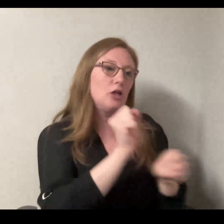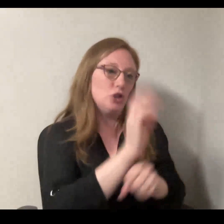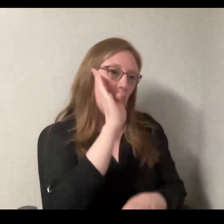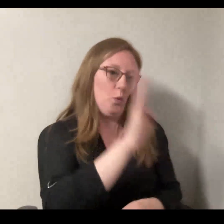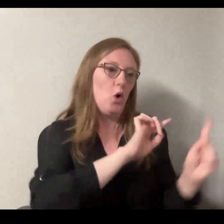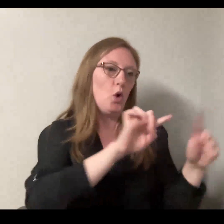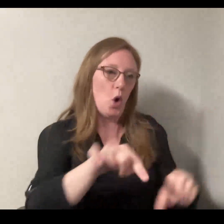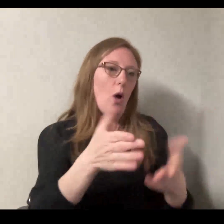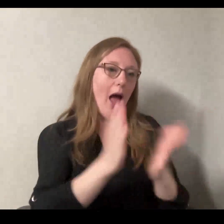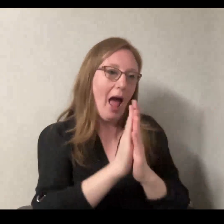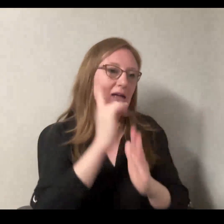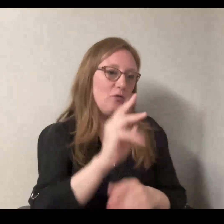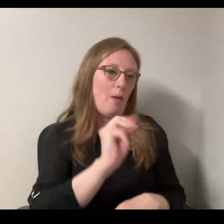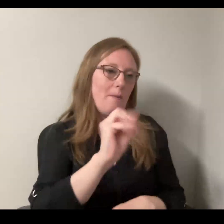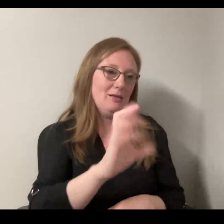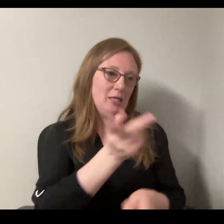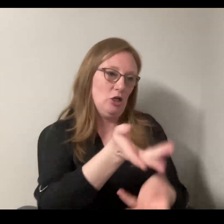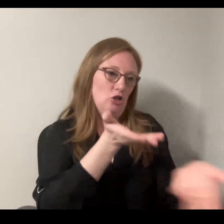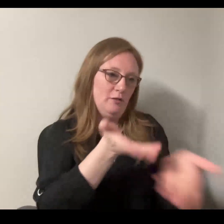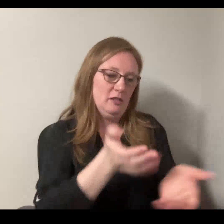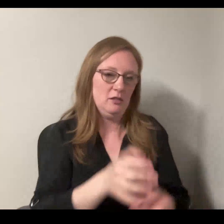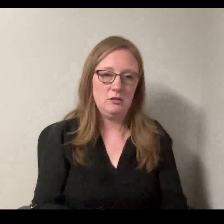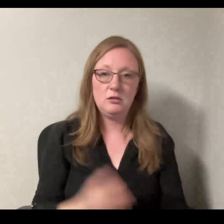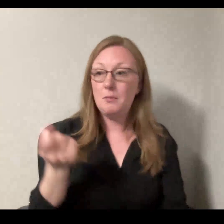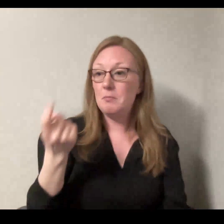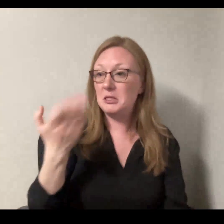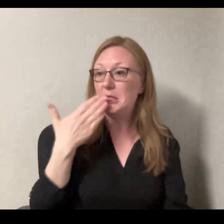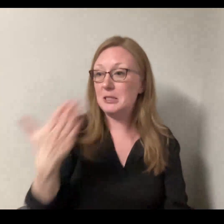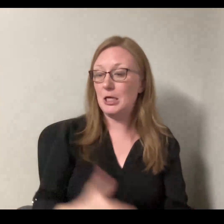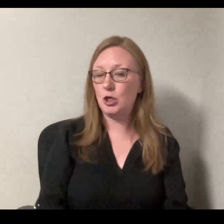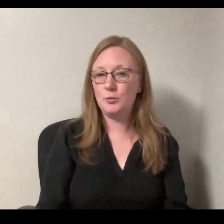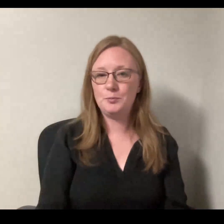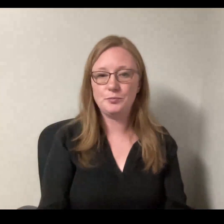care services. Makes sense. Thank you.